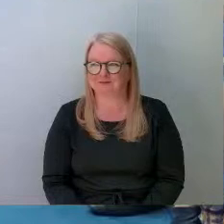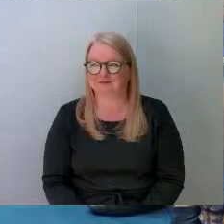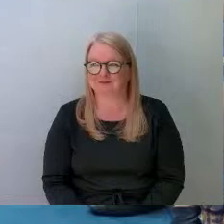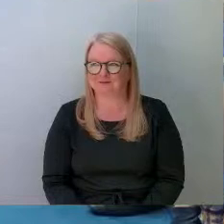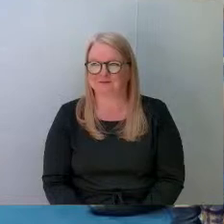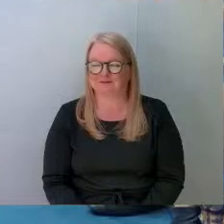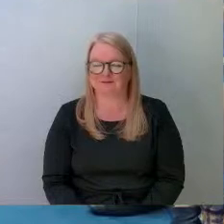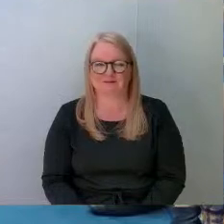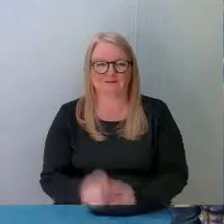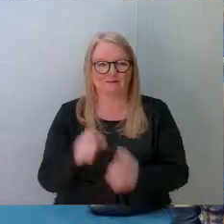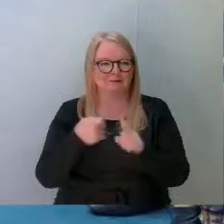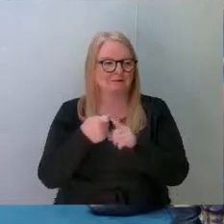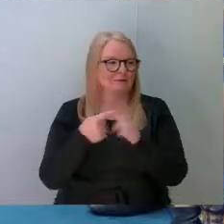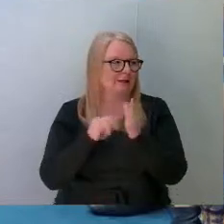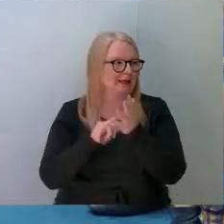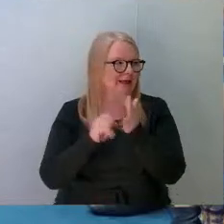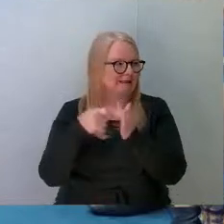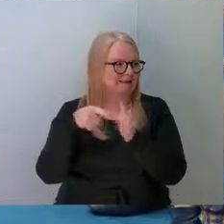Katie McGowan.